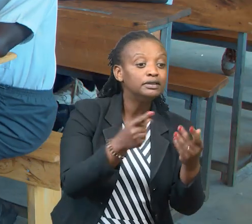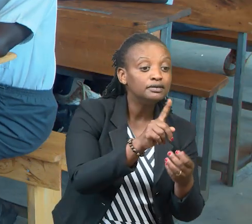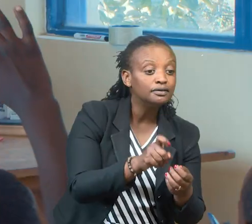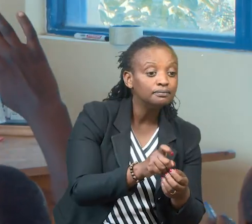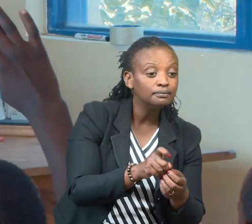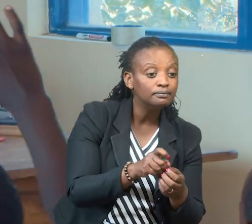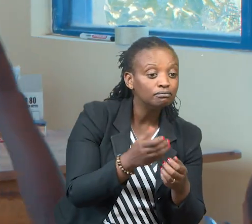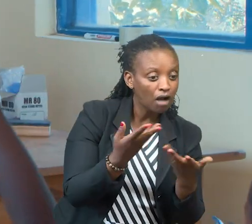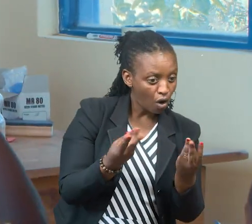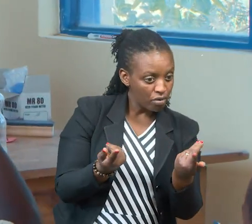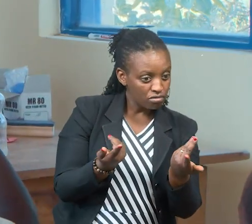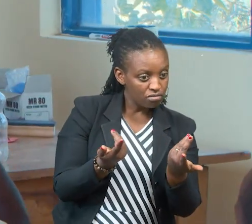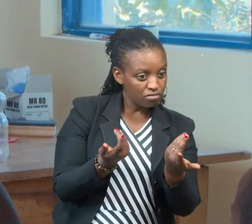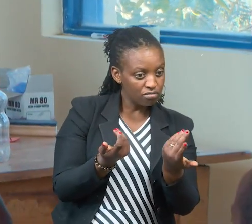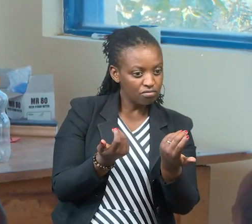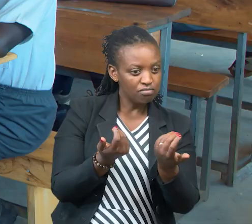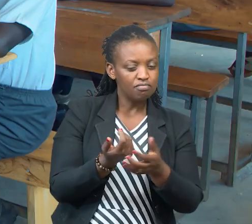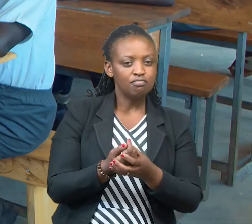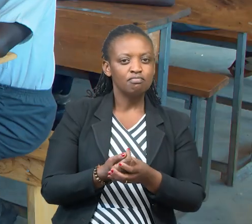many? Pacific?